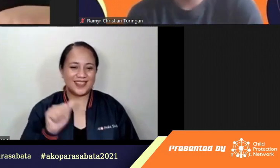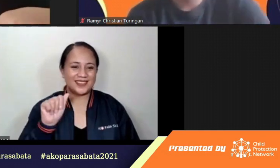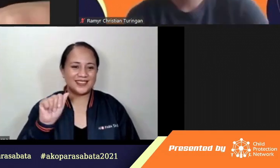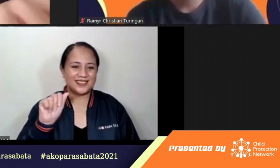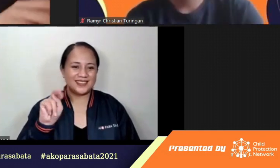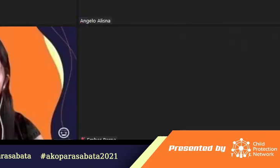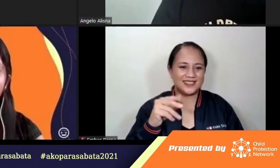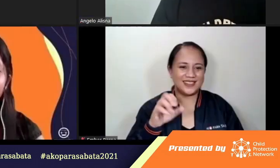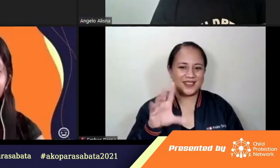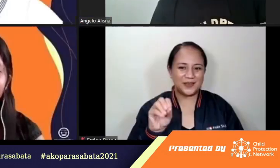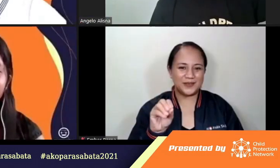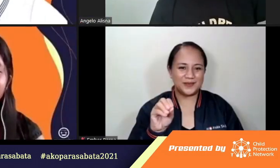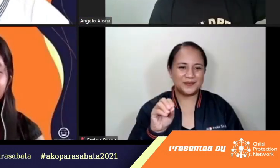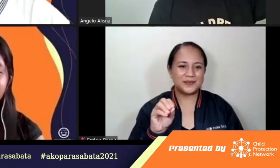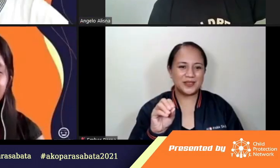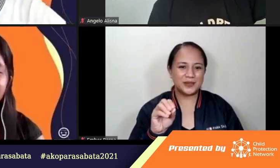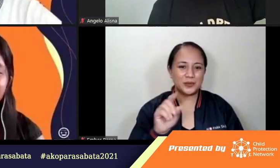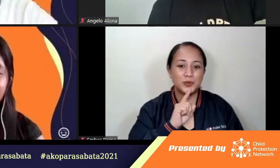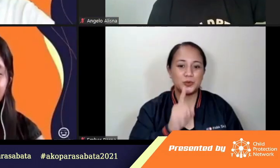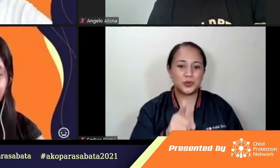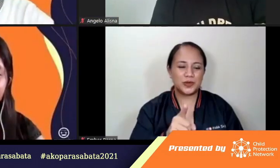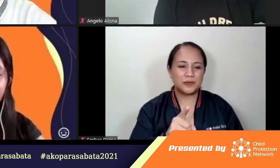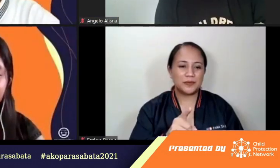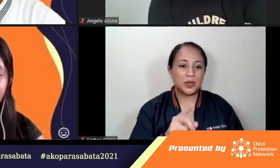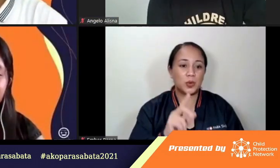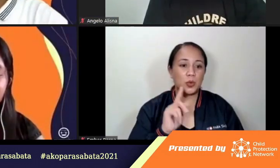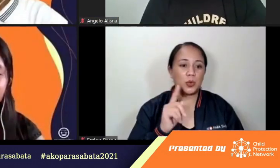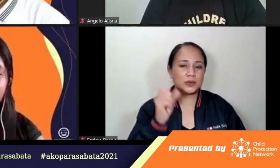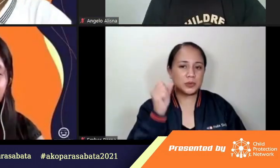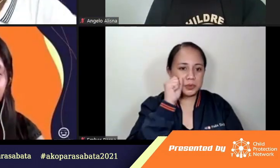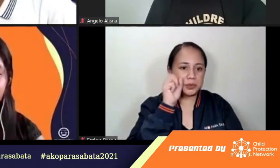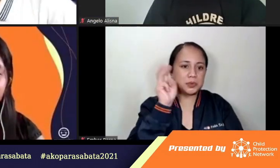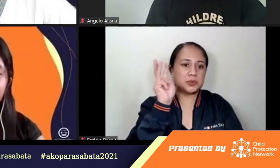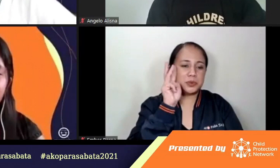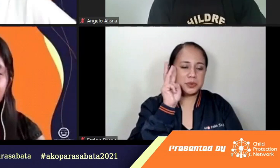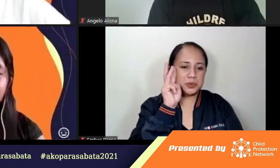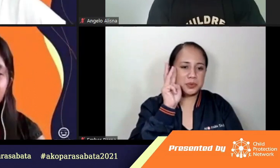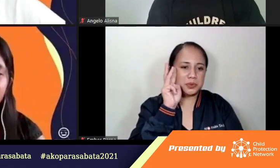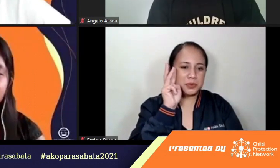so much. It's really the key there is awareness and